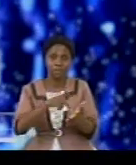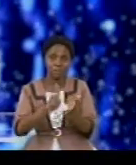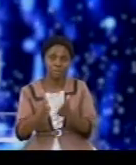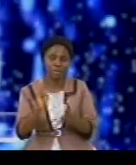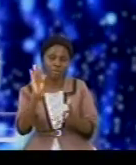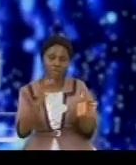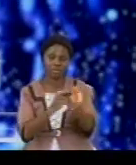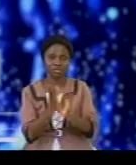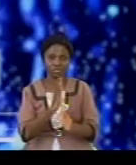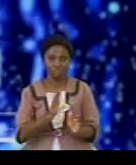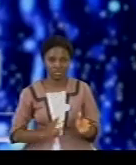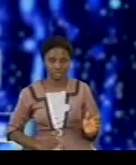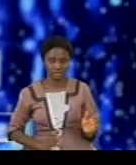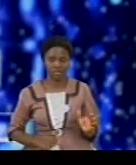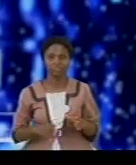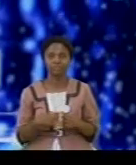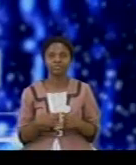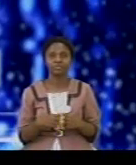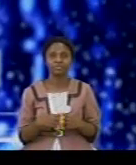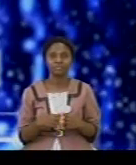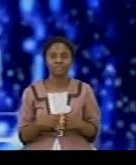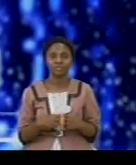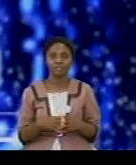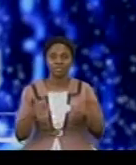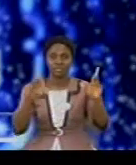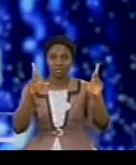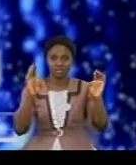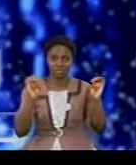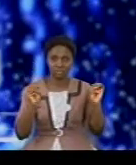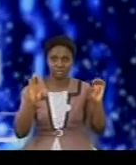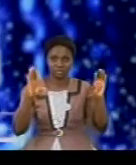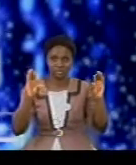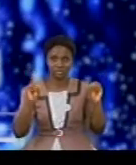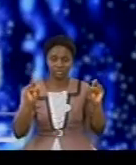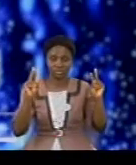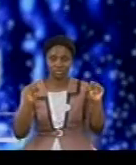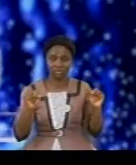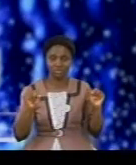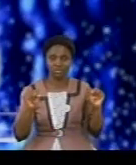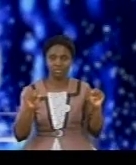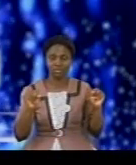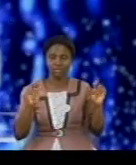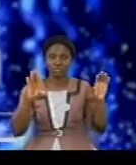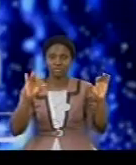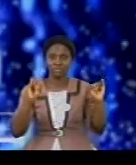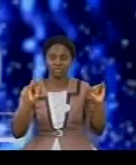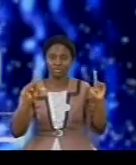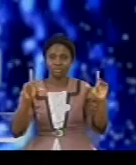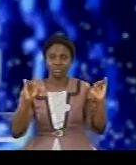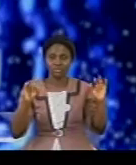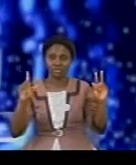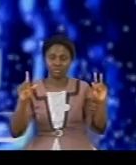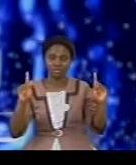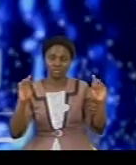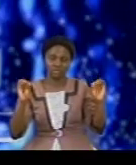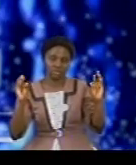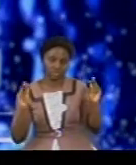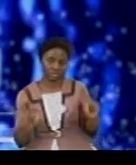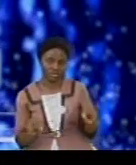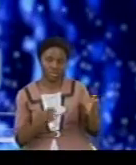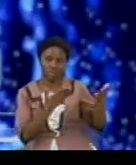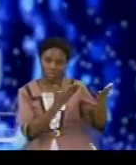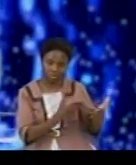of reconciliation, that brings us into meaningful, wonderful relationship with the